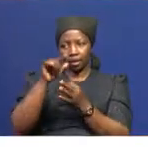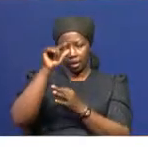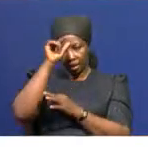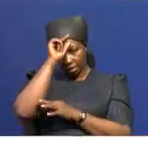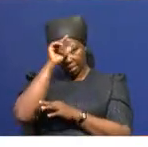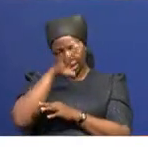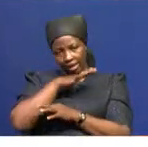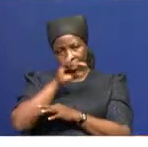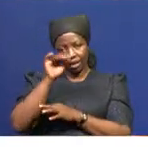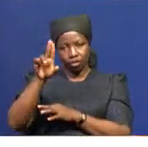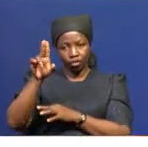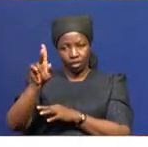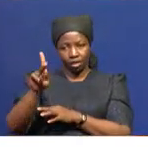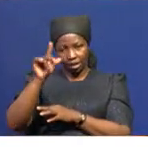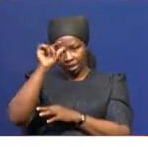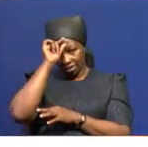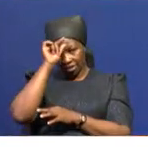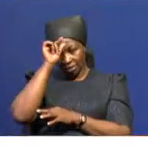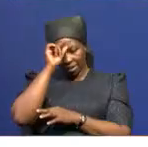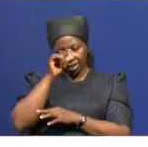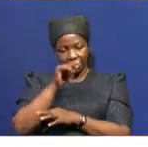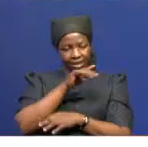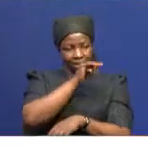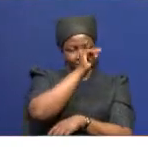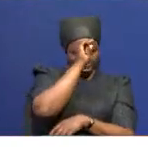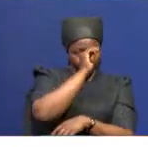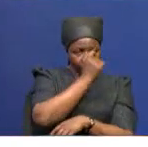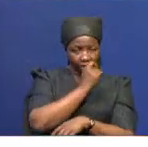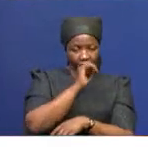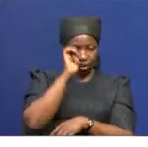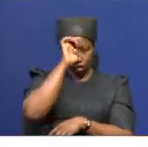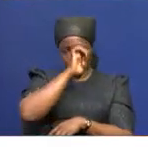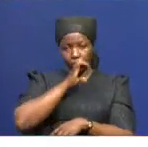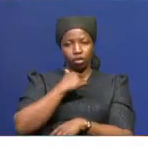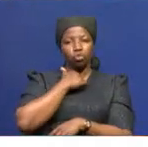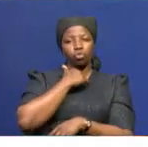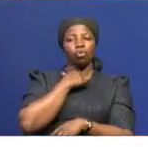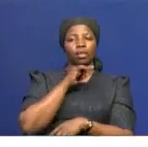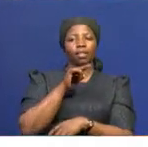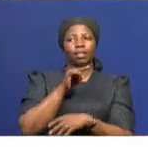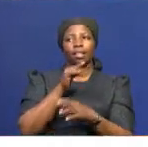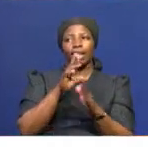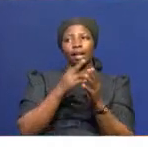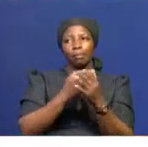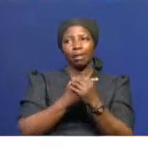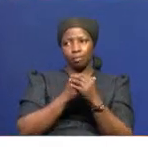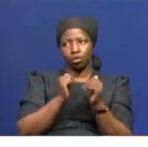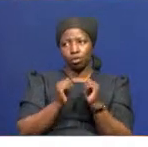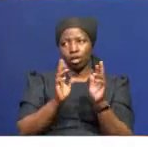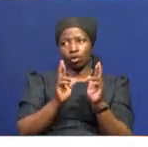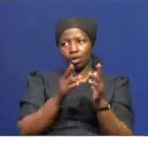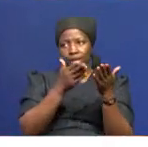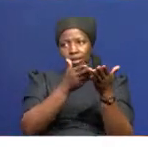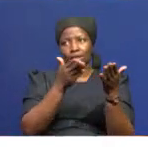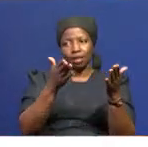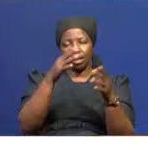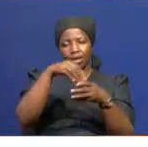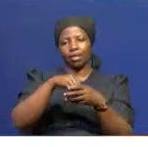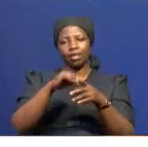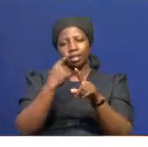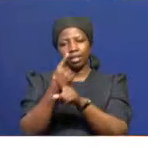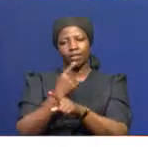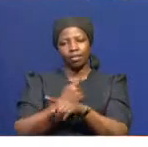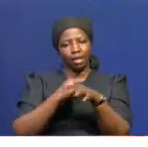and the government of UK, and between the government and European Union. These are existing partnerships that are cut across ministries.